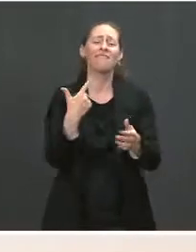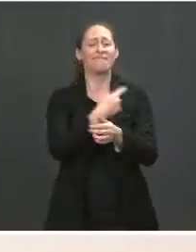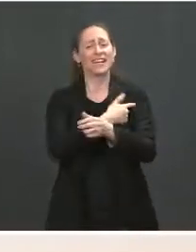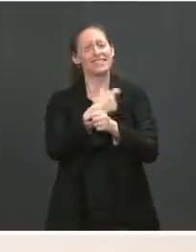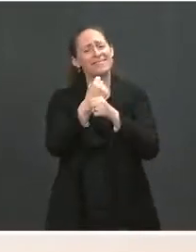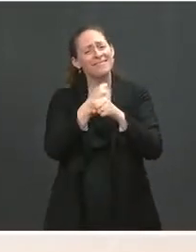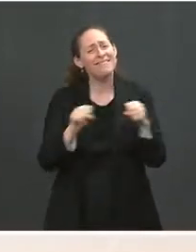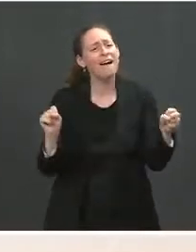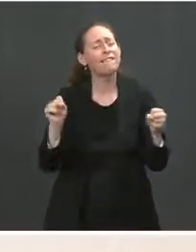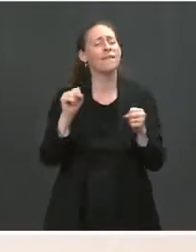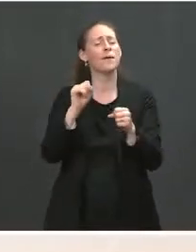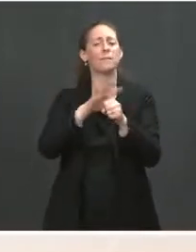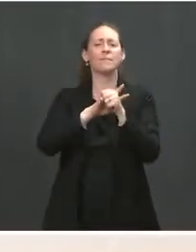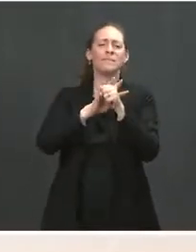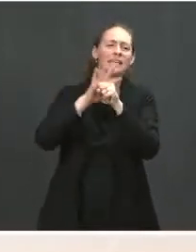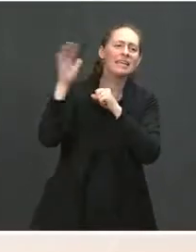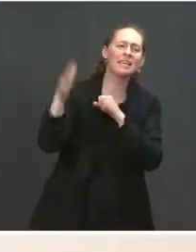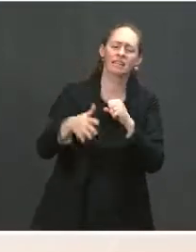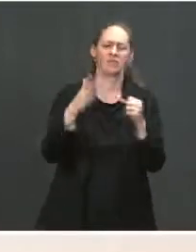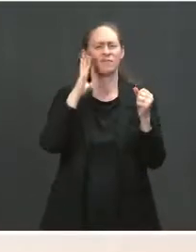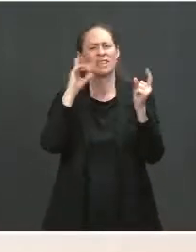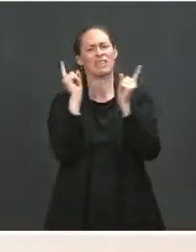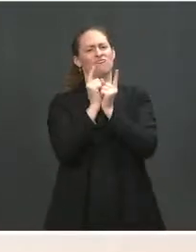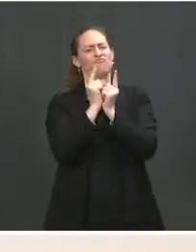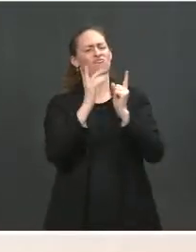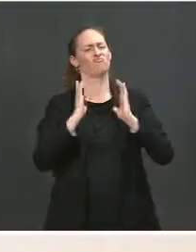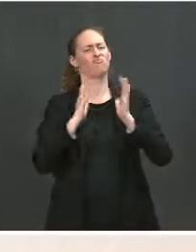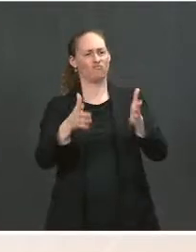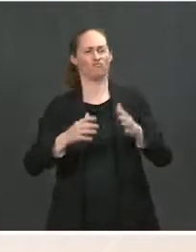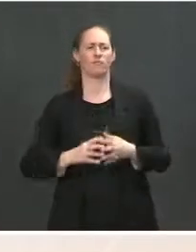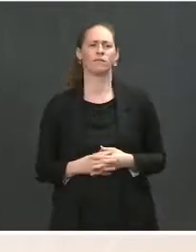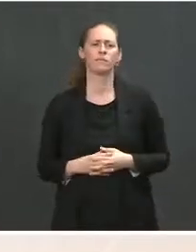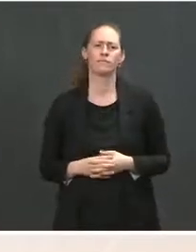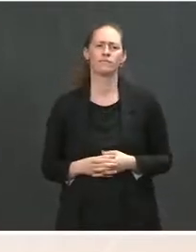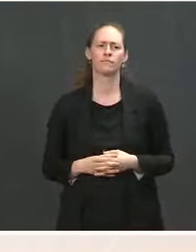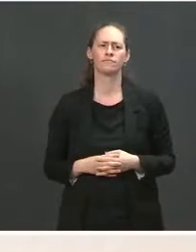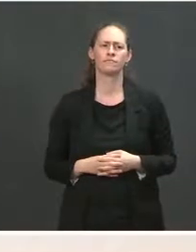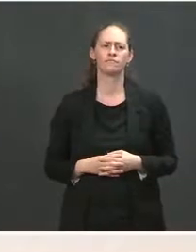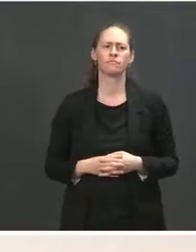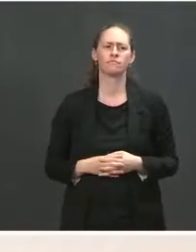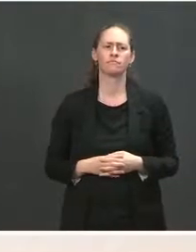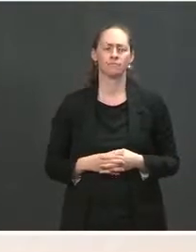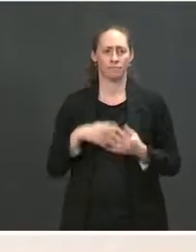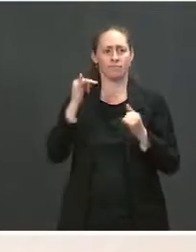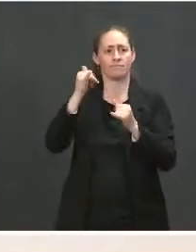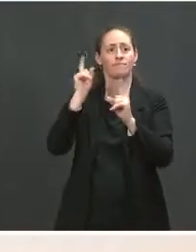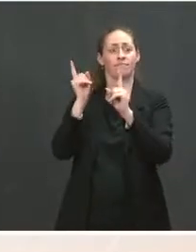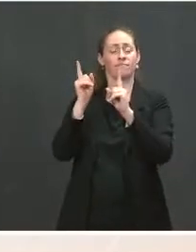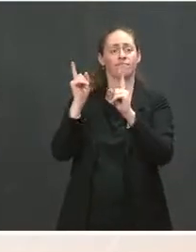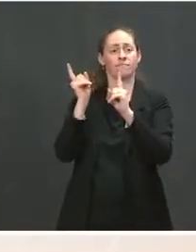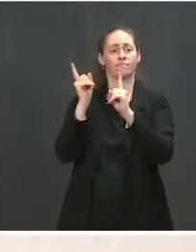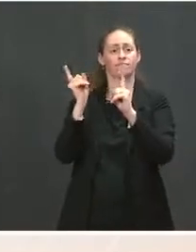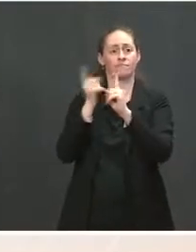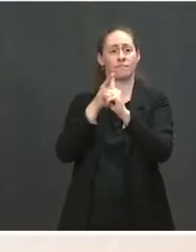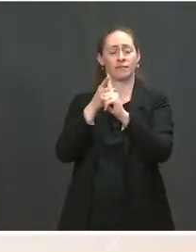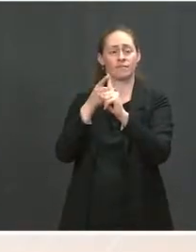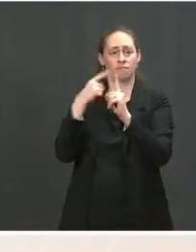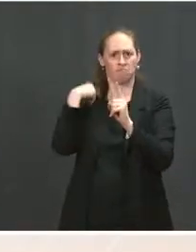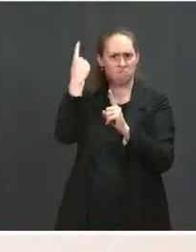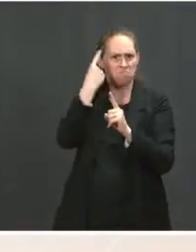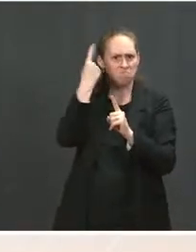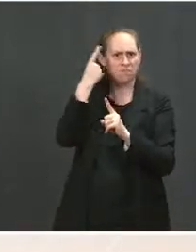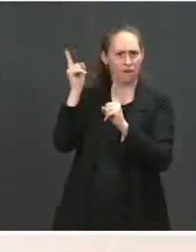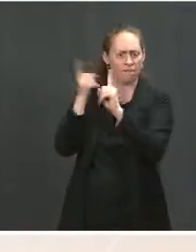the demand that is coming. The First Lady had a common medical procedure yesterday. Any update on how she is doing? I think we put out a note yesterday that she